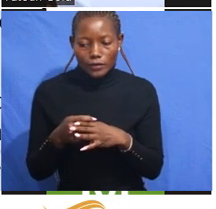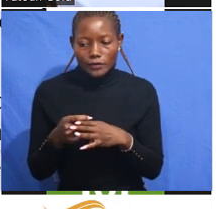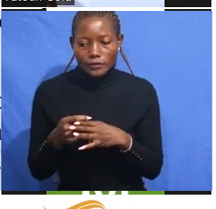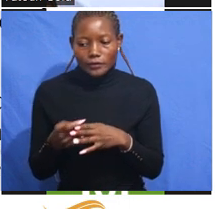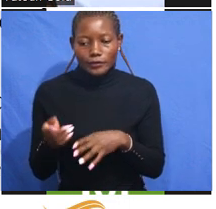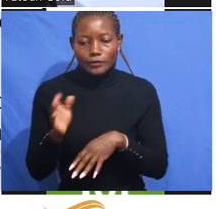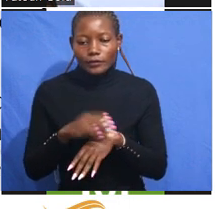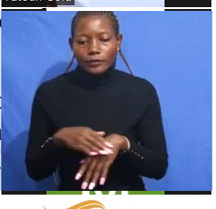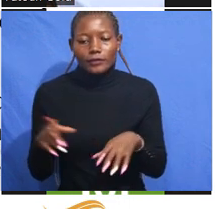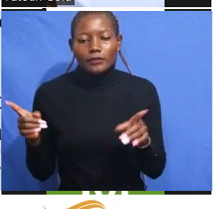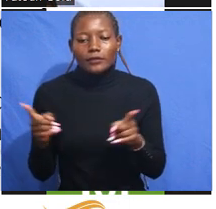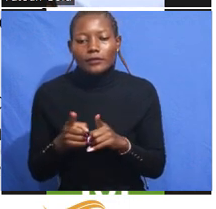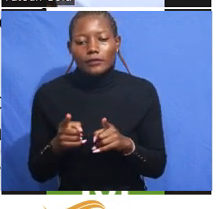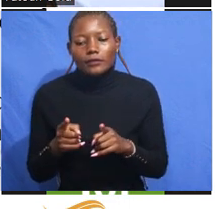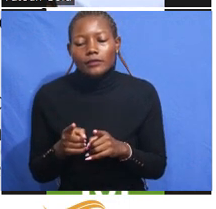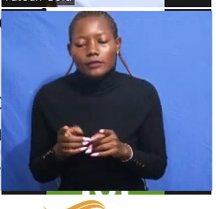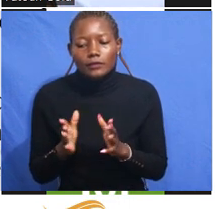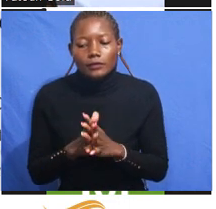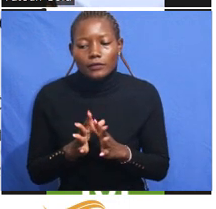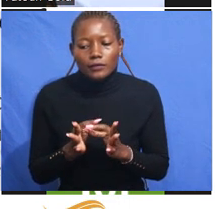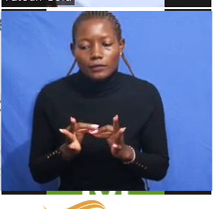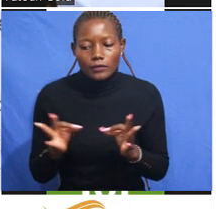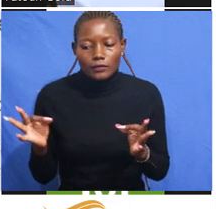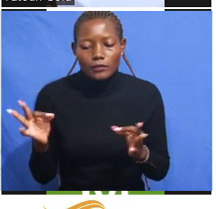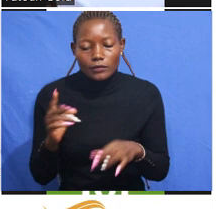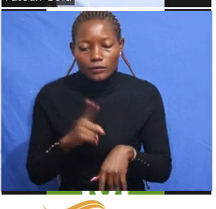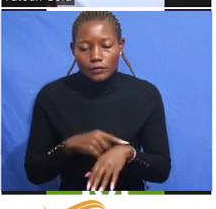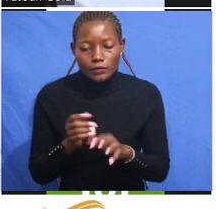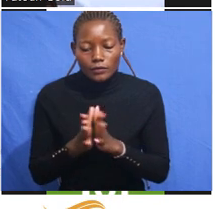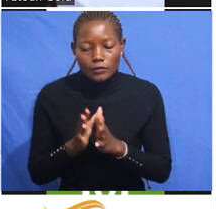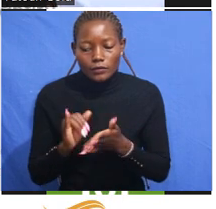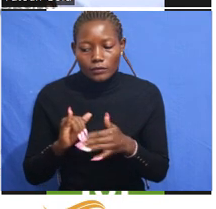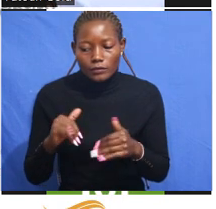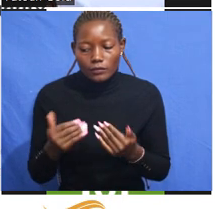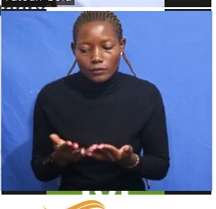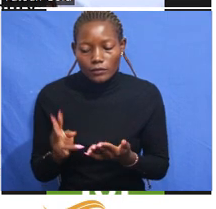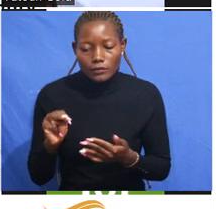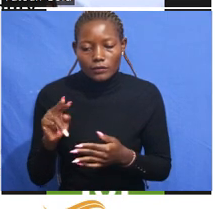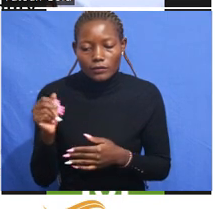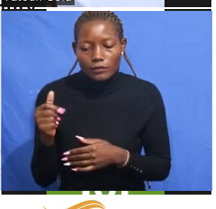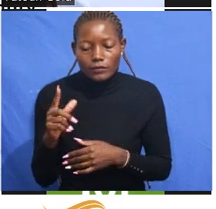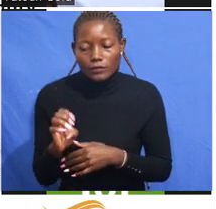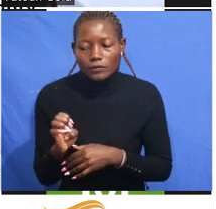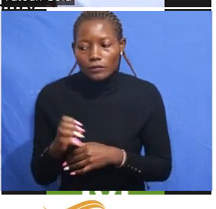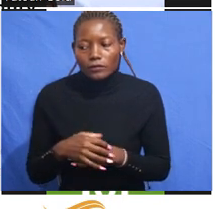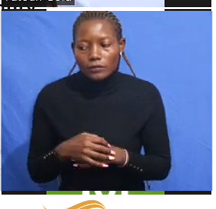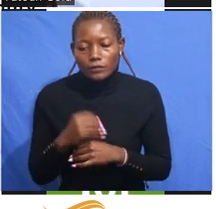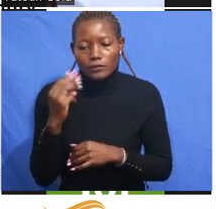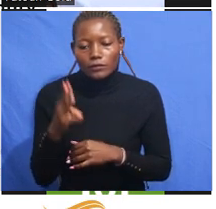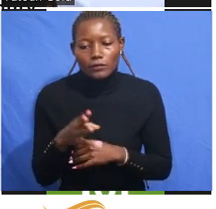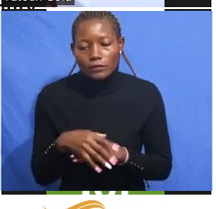on a short-term basis and also on a long-term basis. And that is how the muscle is probably going to